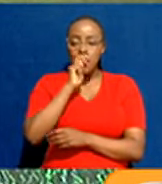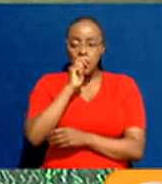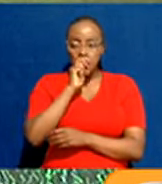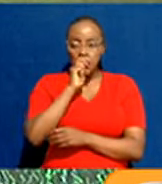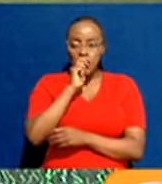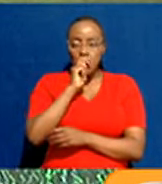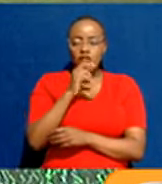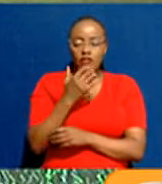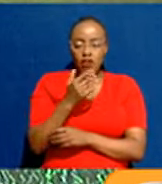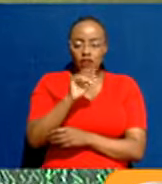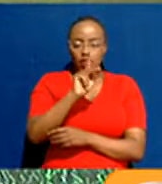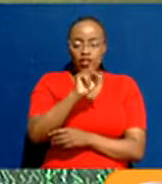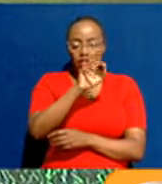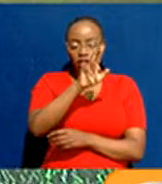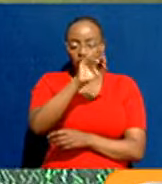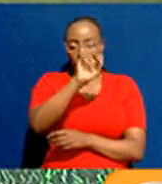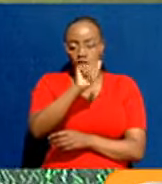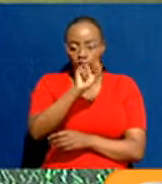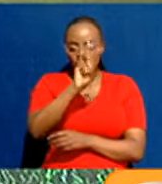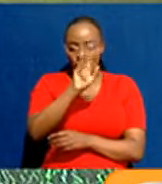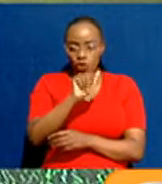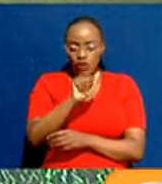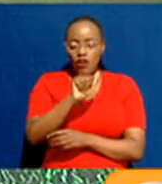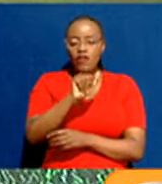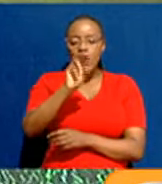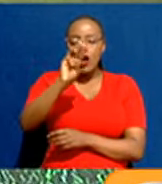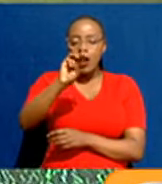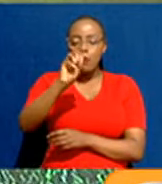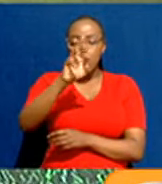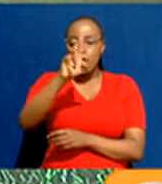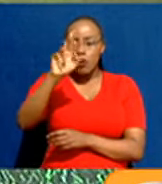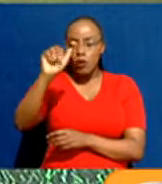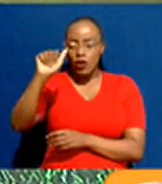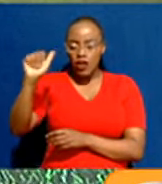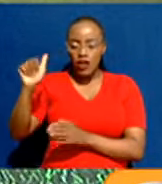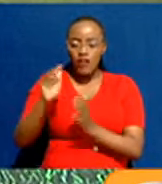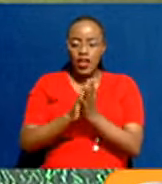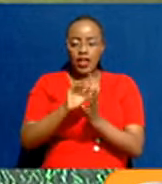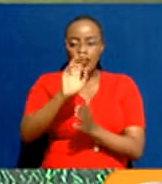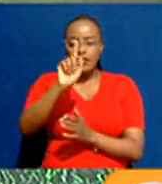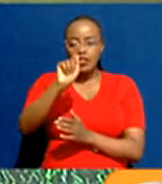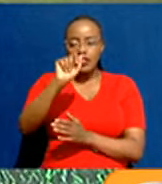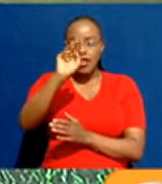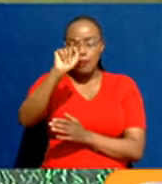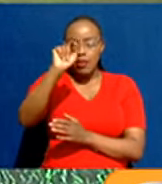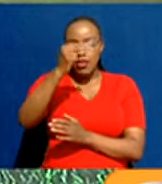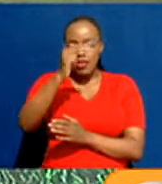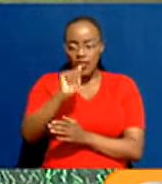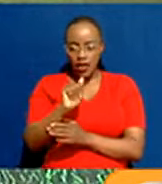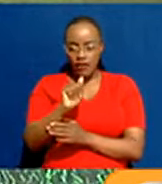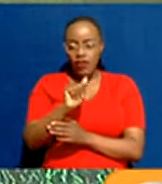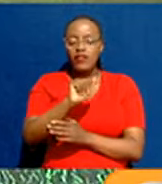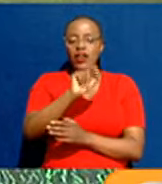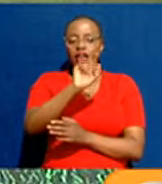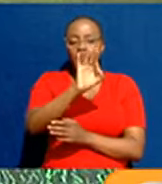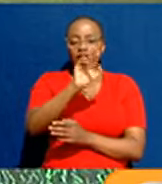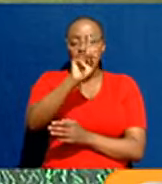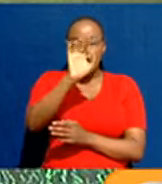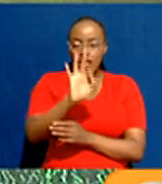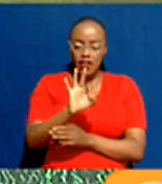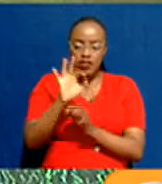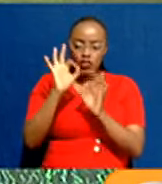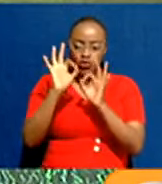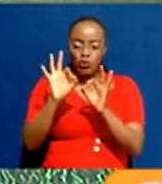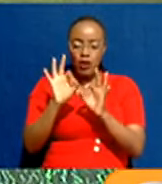Sylvester Kirwa, Stephen Oduor, Dorcas Mora, Moses Osano, and Tabitha Njorogen. FKF National Super League match